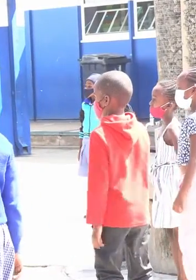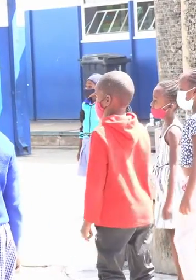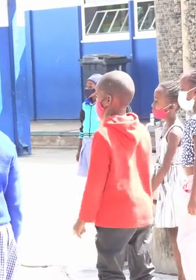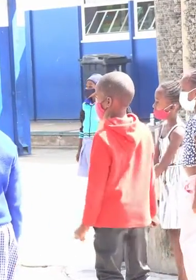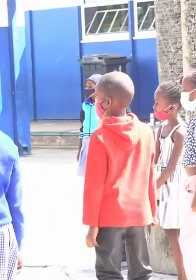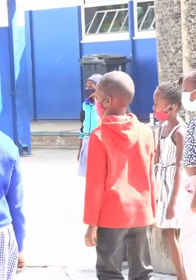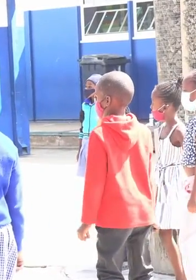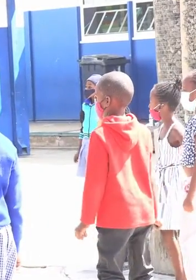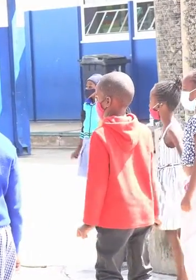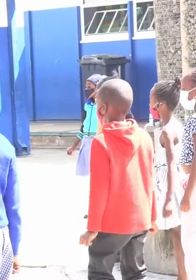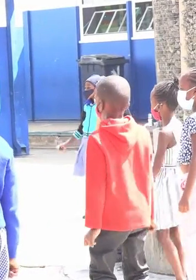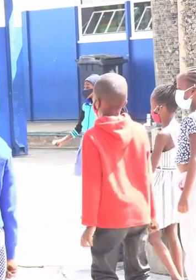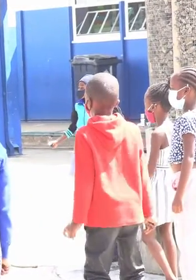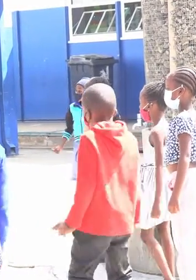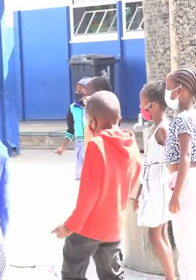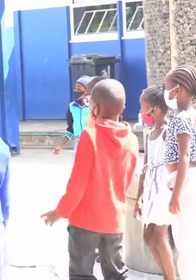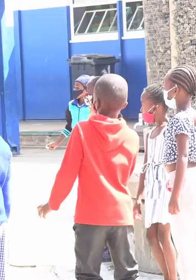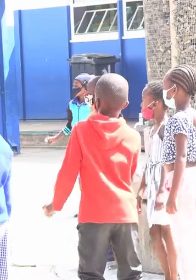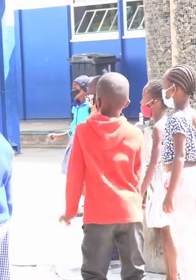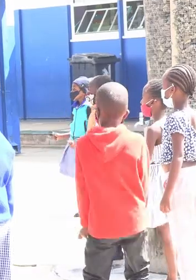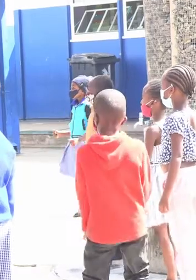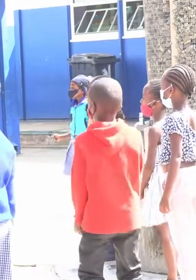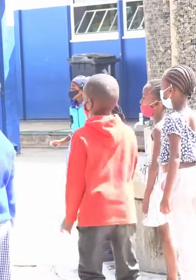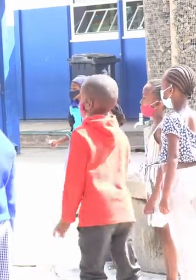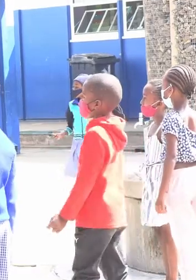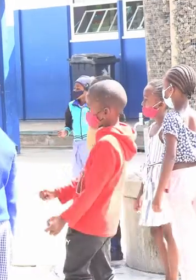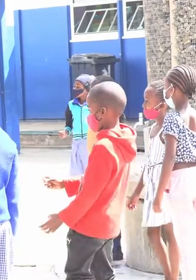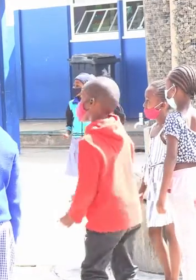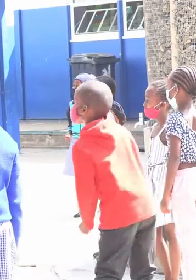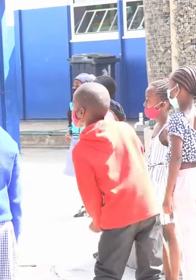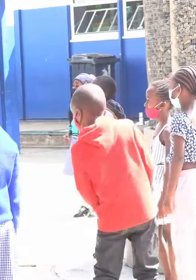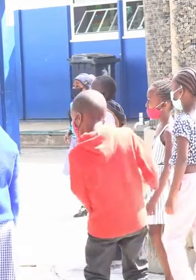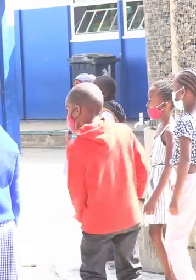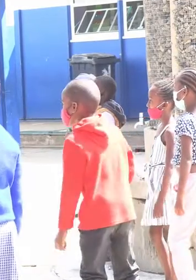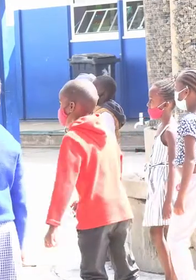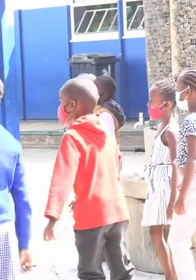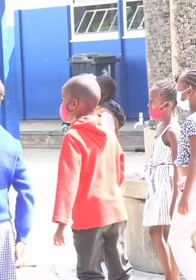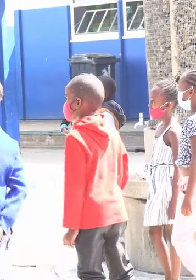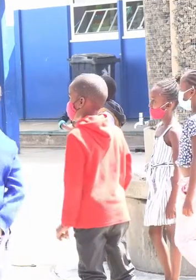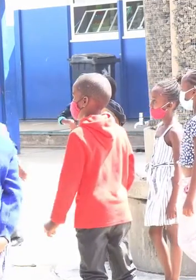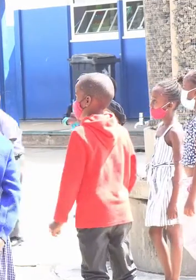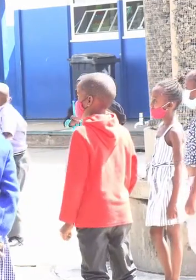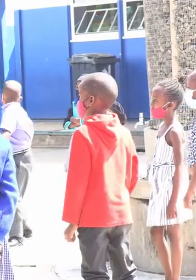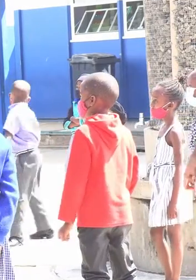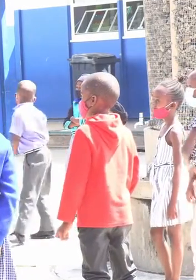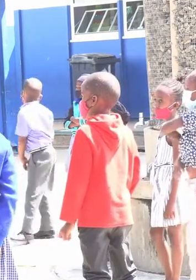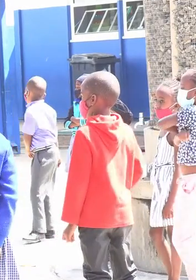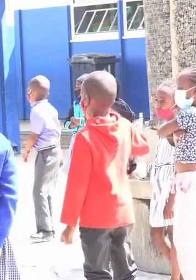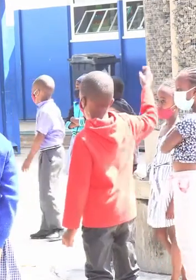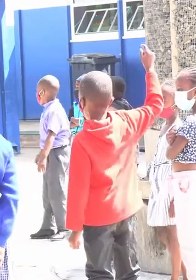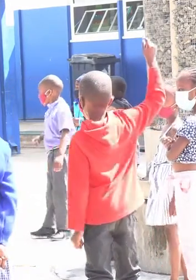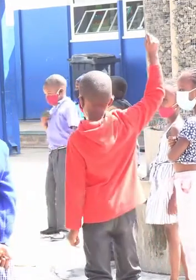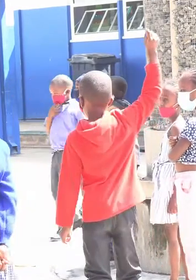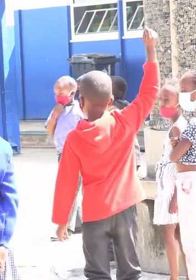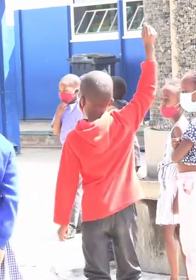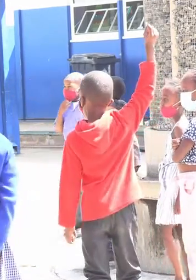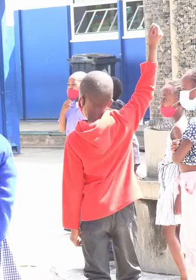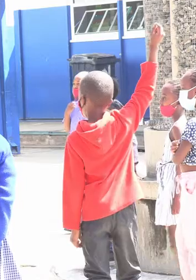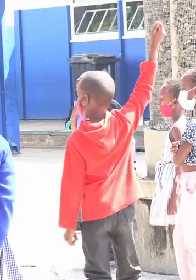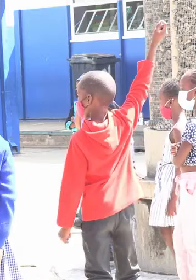dance. I dance, I dance. I dance. Who's the dancer of the class?